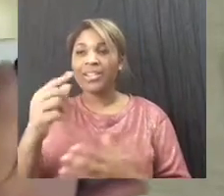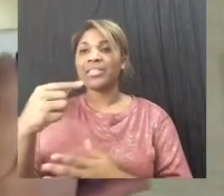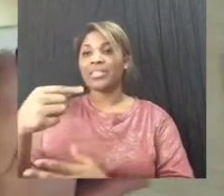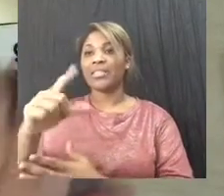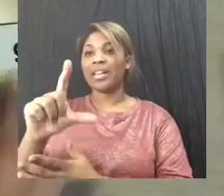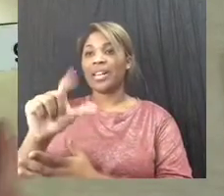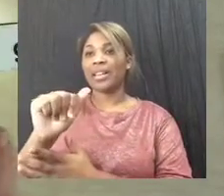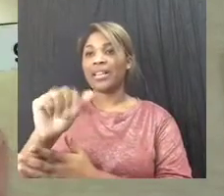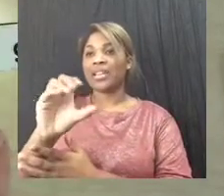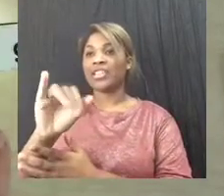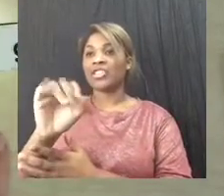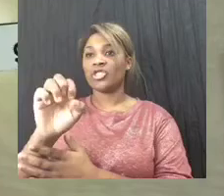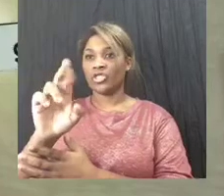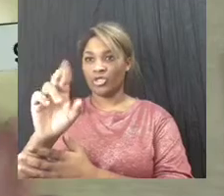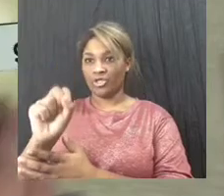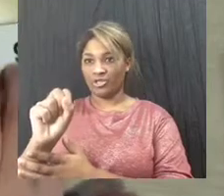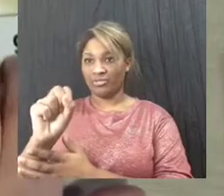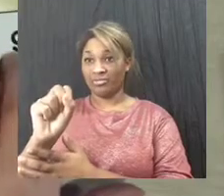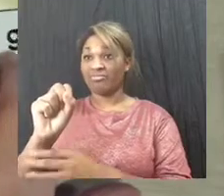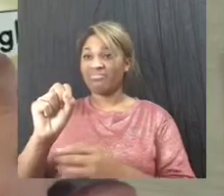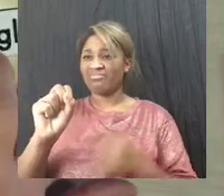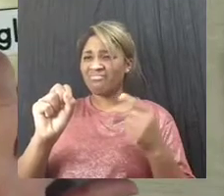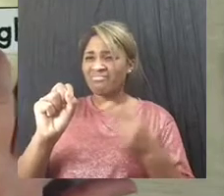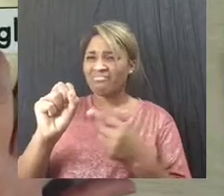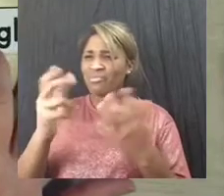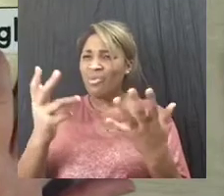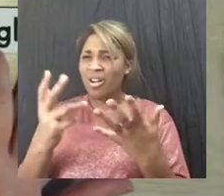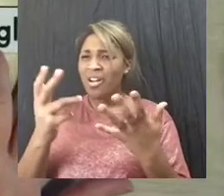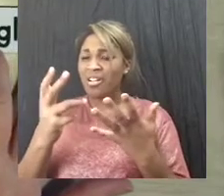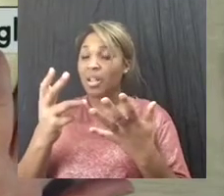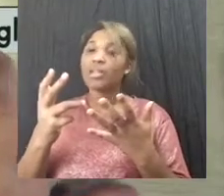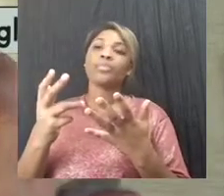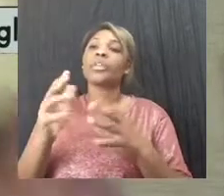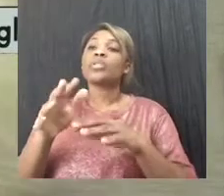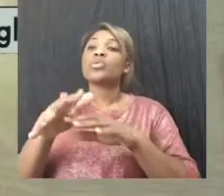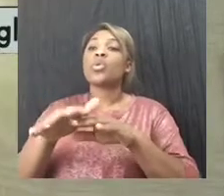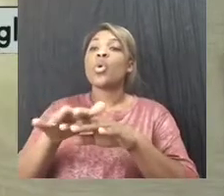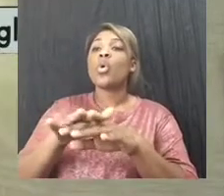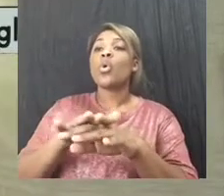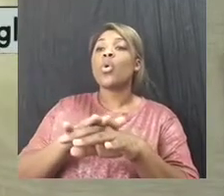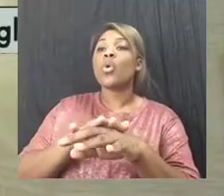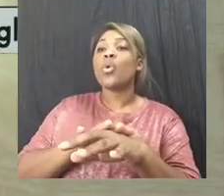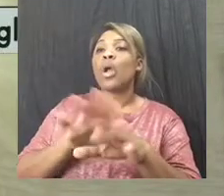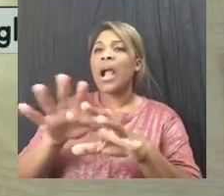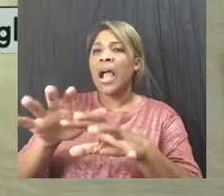A glacier is a slow-moving river of ice,